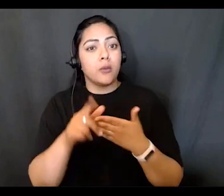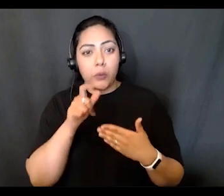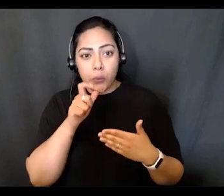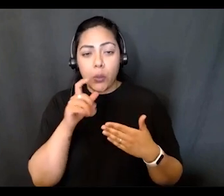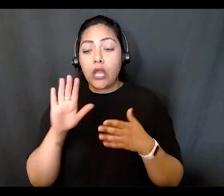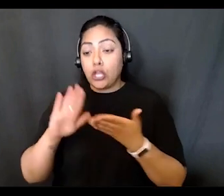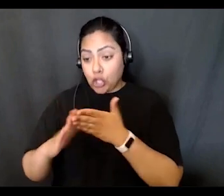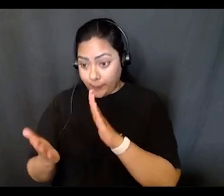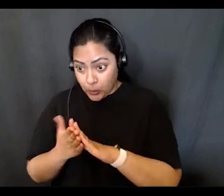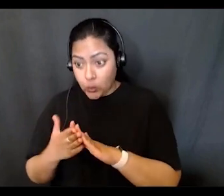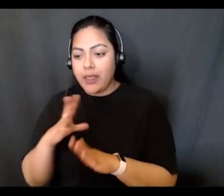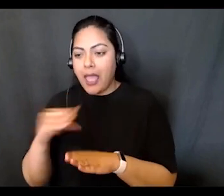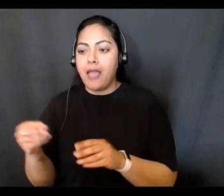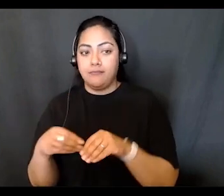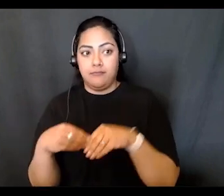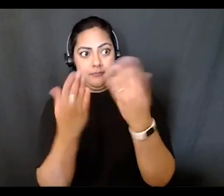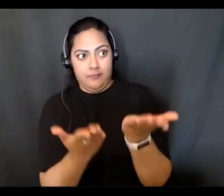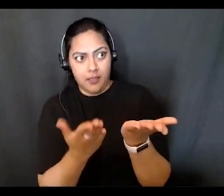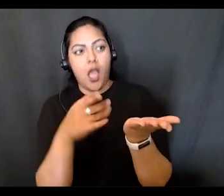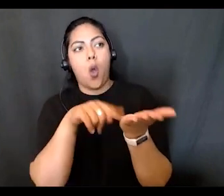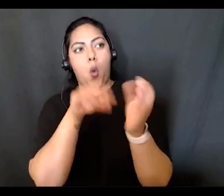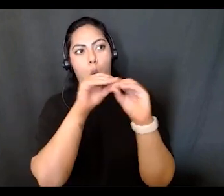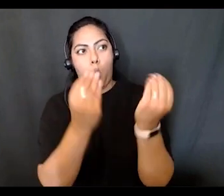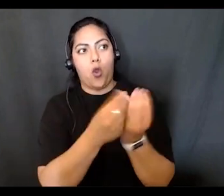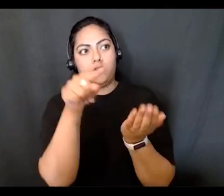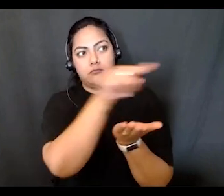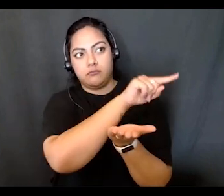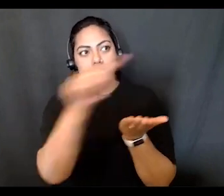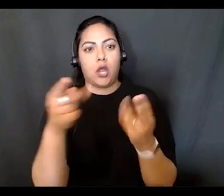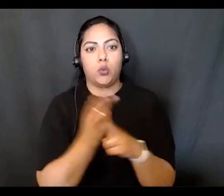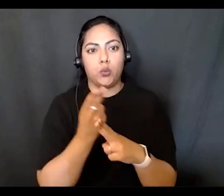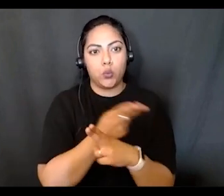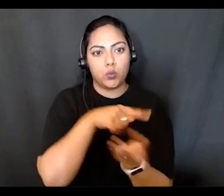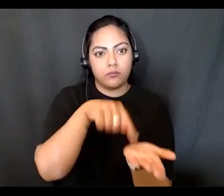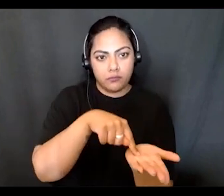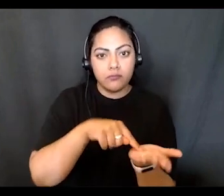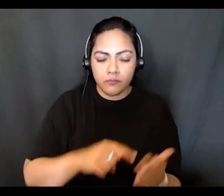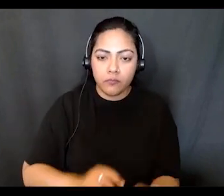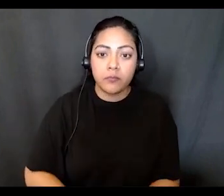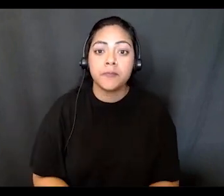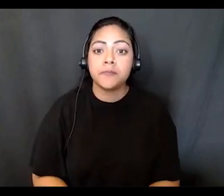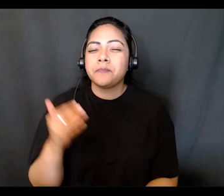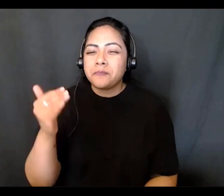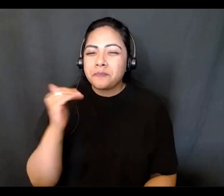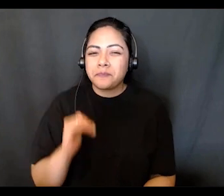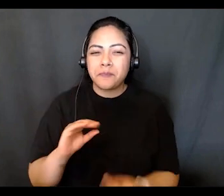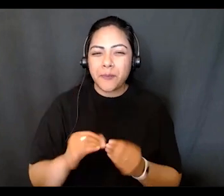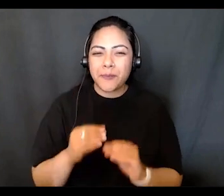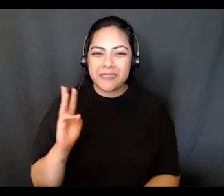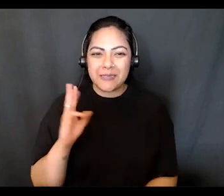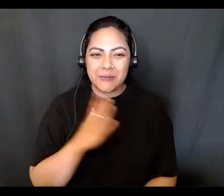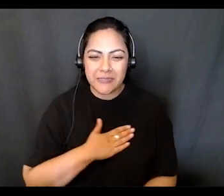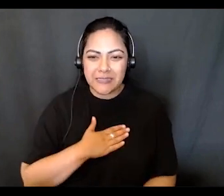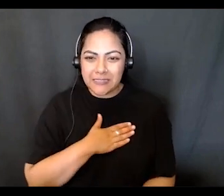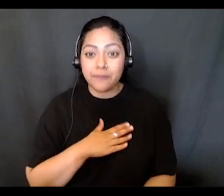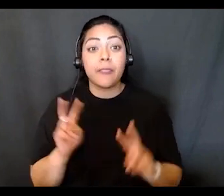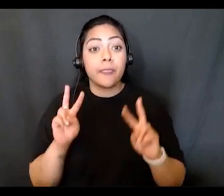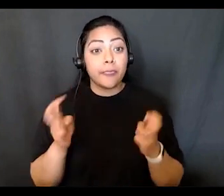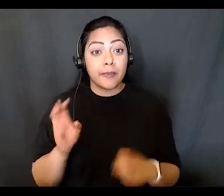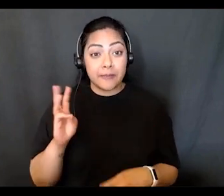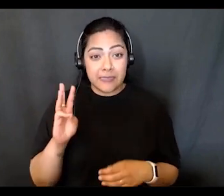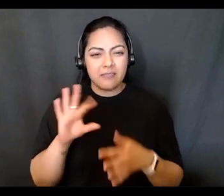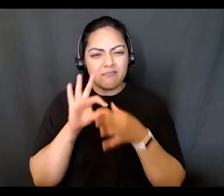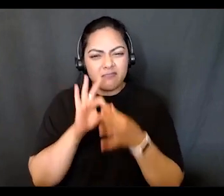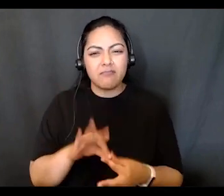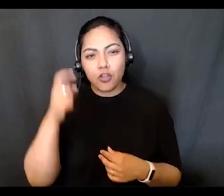are adopting them. We're going to go to theme 6, please. So theme 6 is all